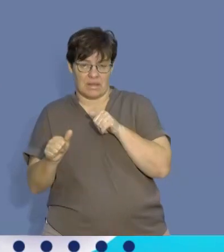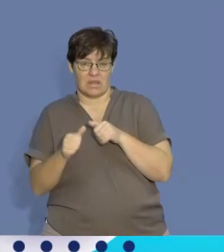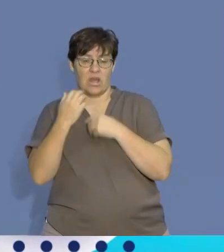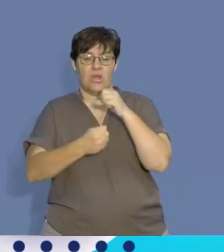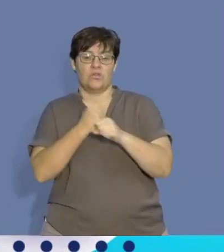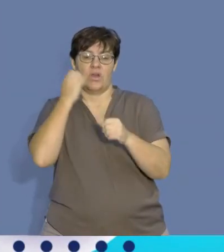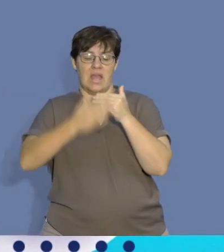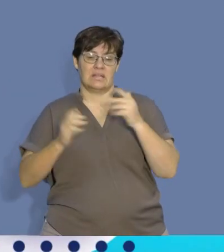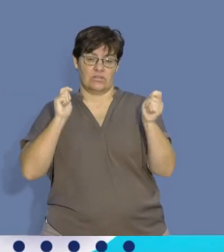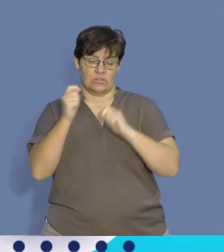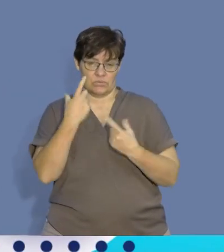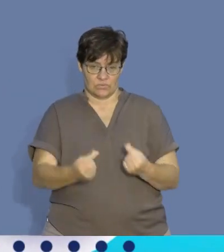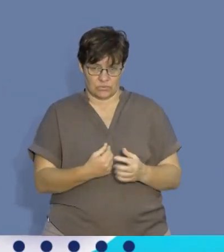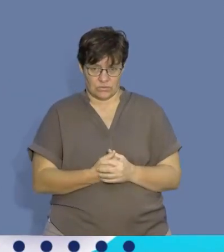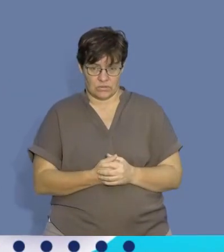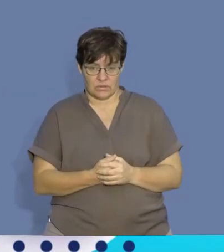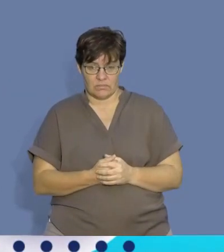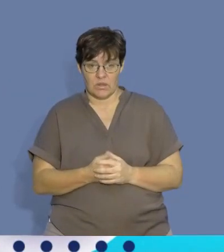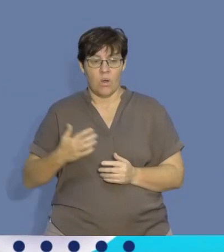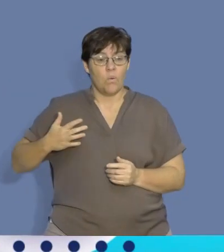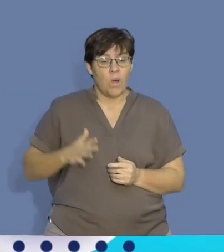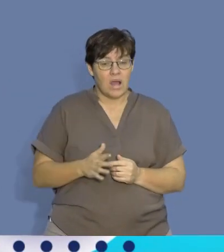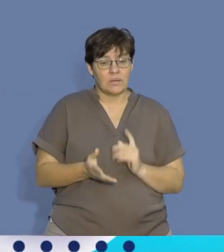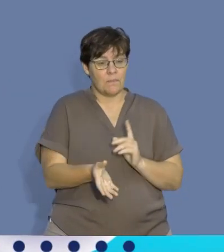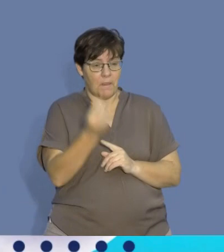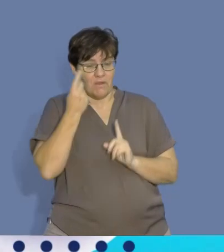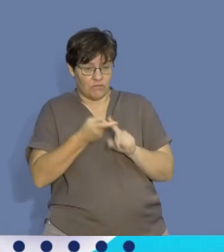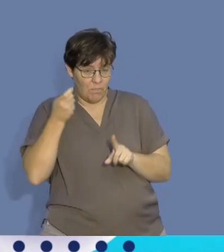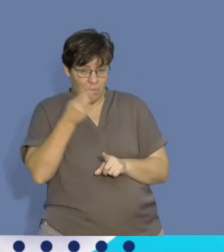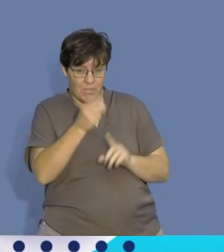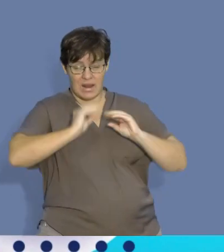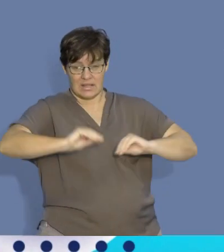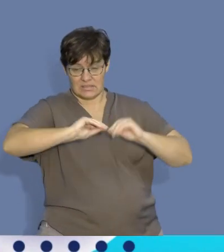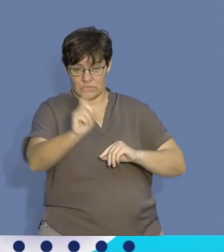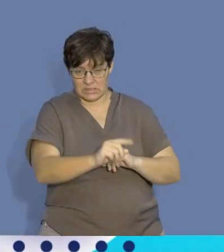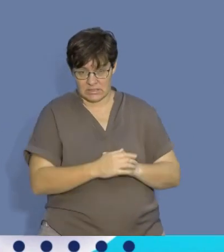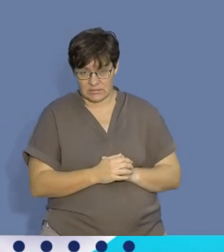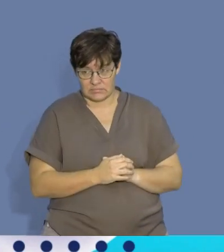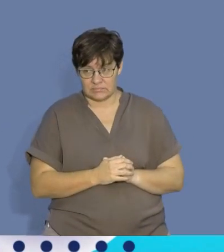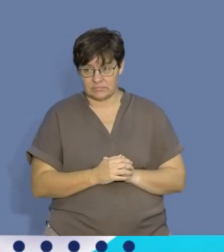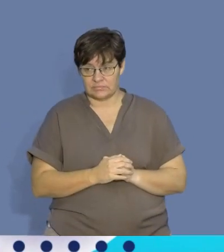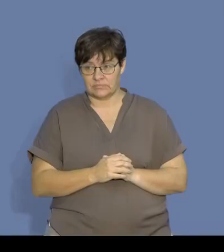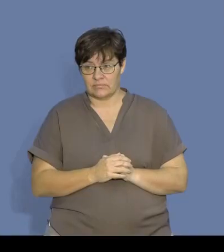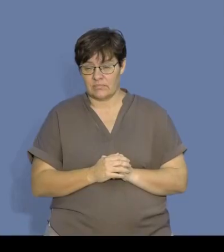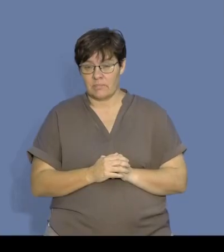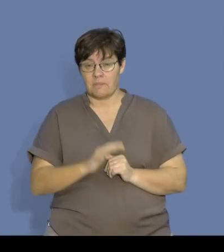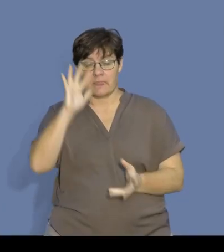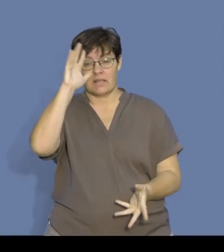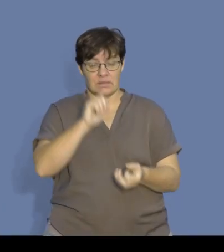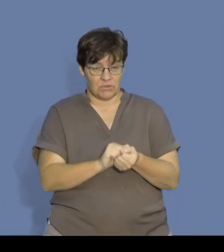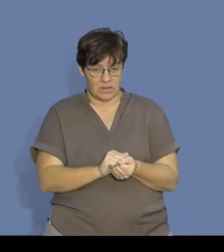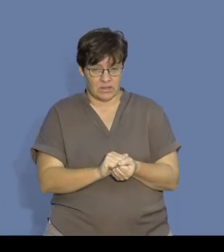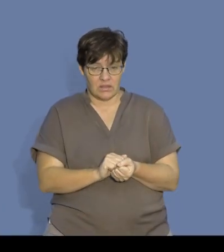to be at year-end adjustments. But what do I want you to take out of today's lesson? So remember,